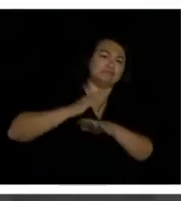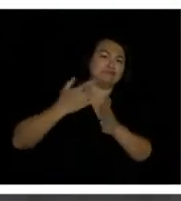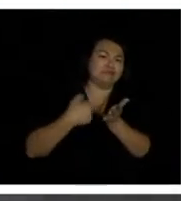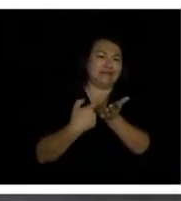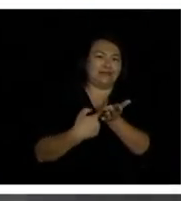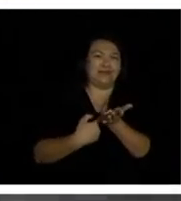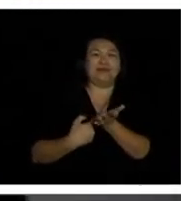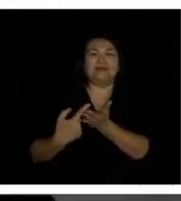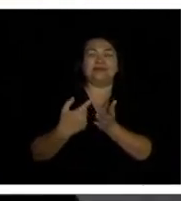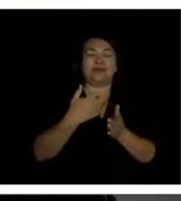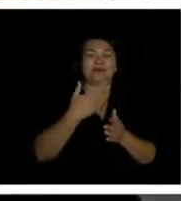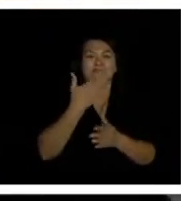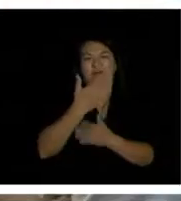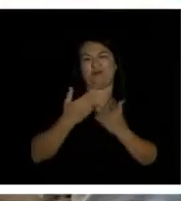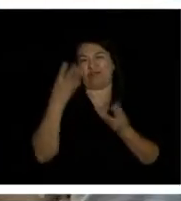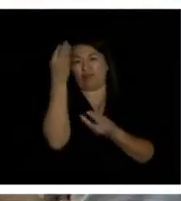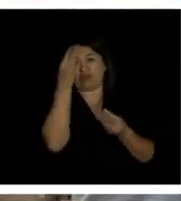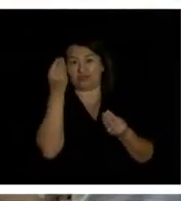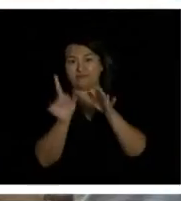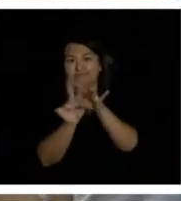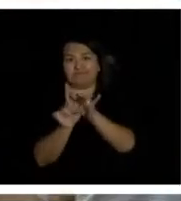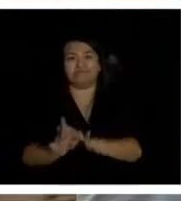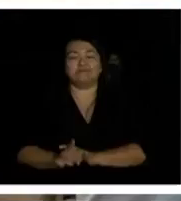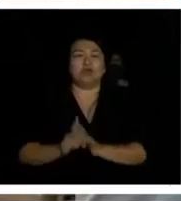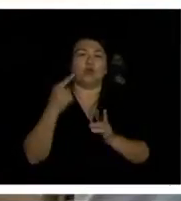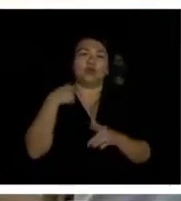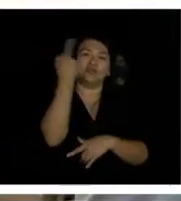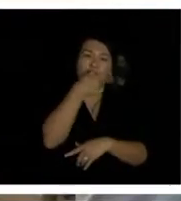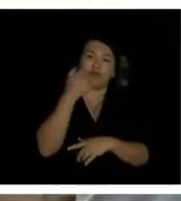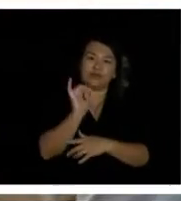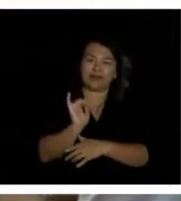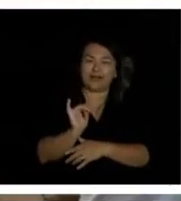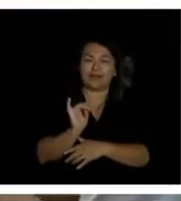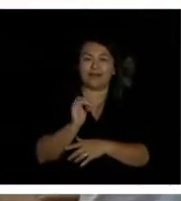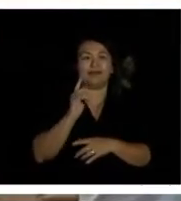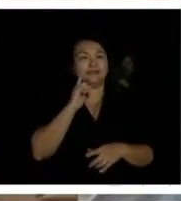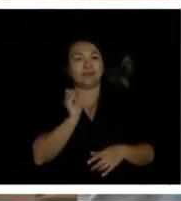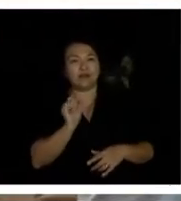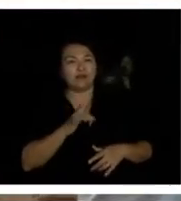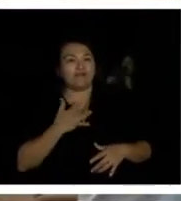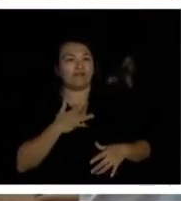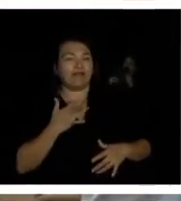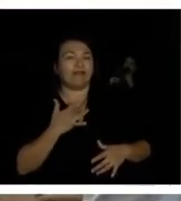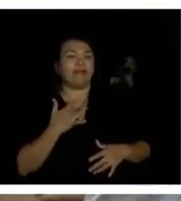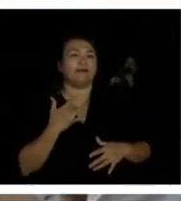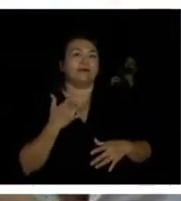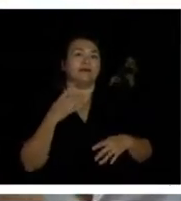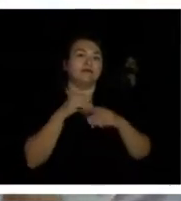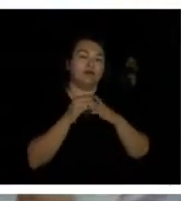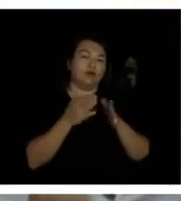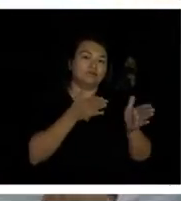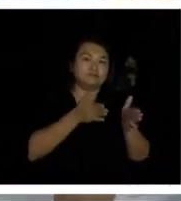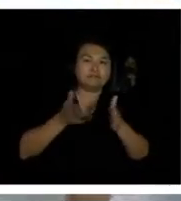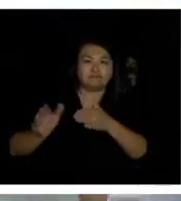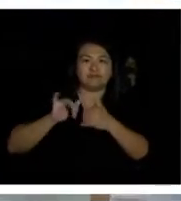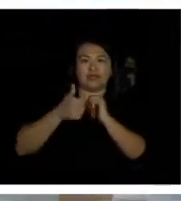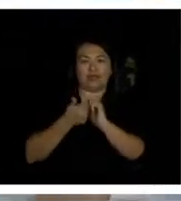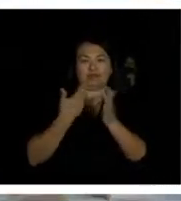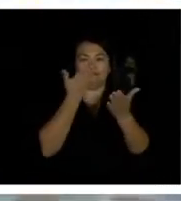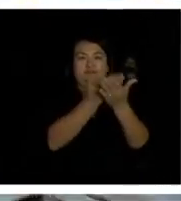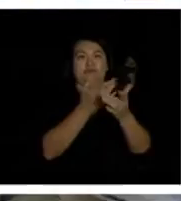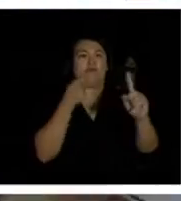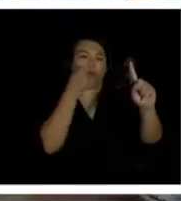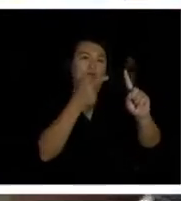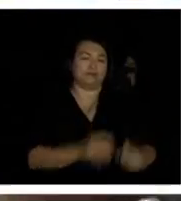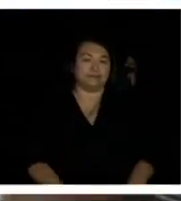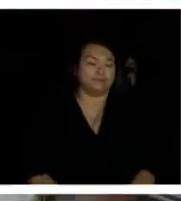bit about some of the thoughts that have been generated. What would that look like, sound like, feel like in terms of strategies to help us get there?